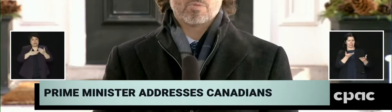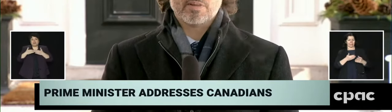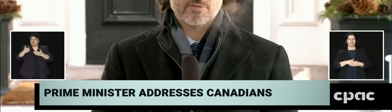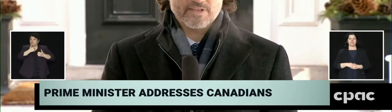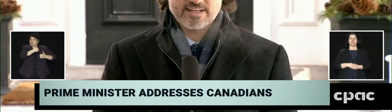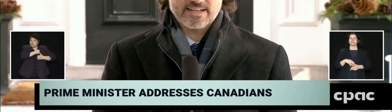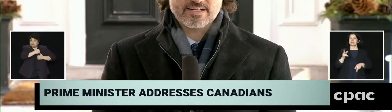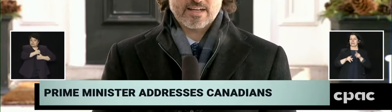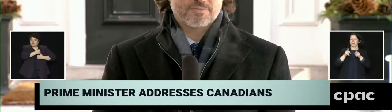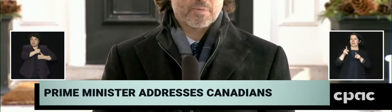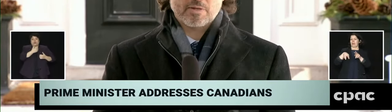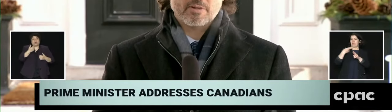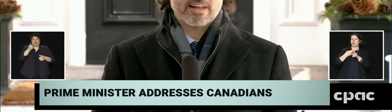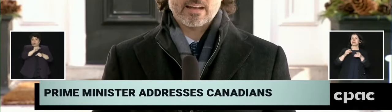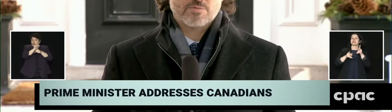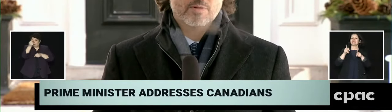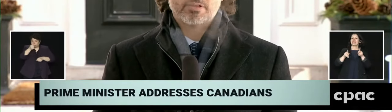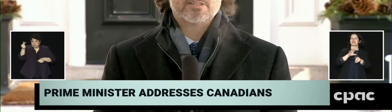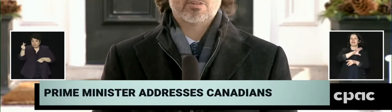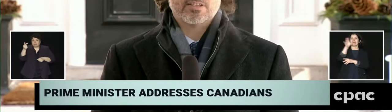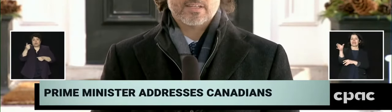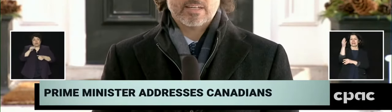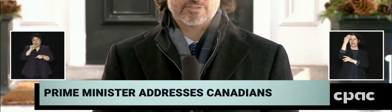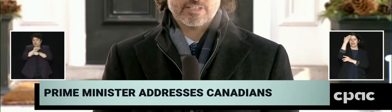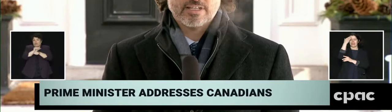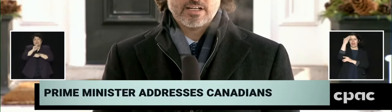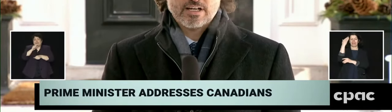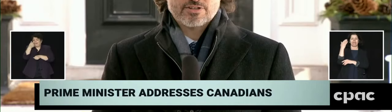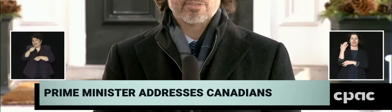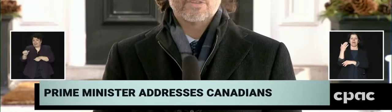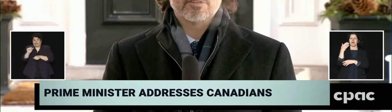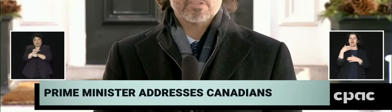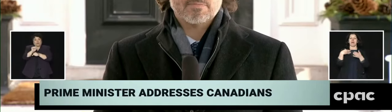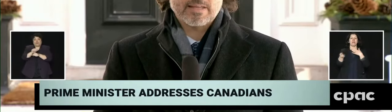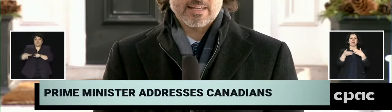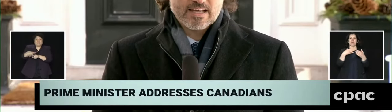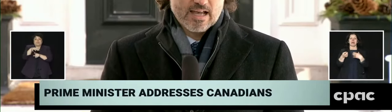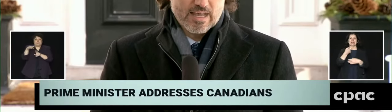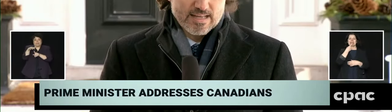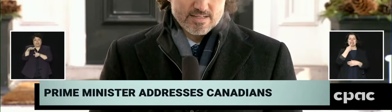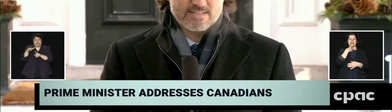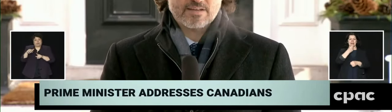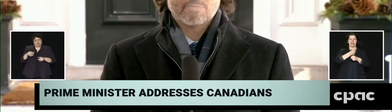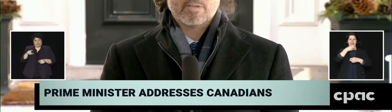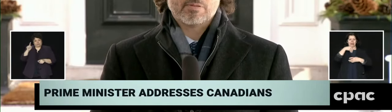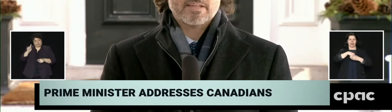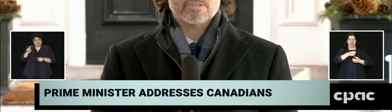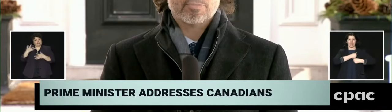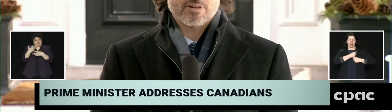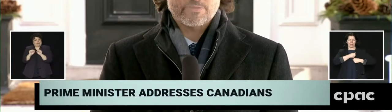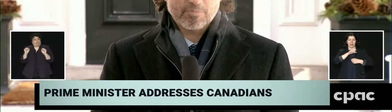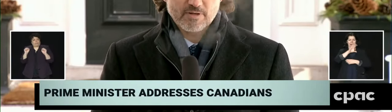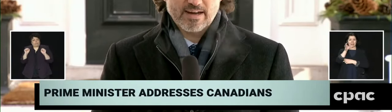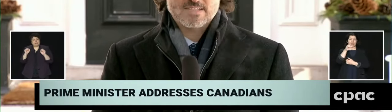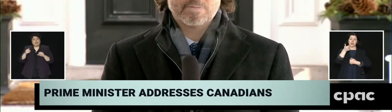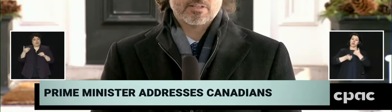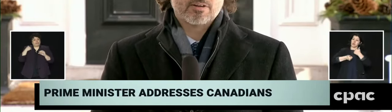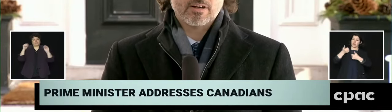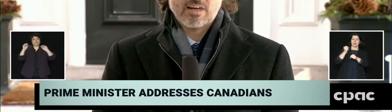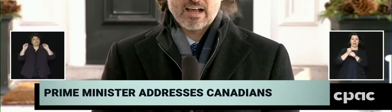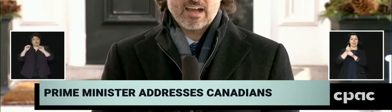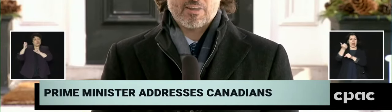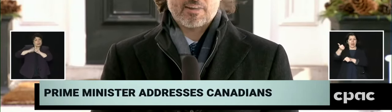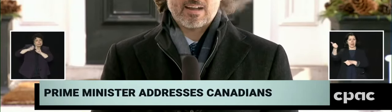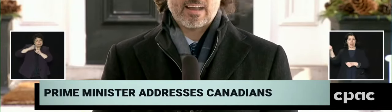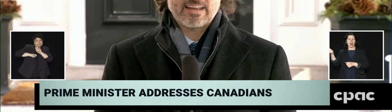or working for the Canadian government or in any workplace across the country, deserves to be in a safe workplace free from harassment